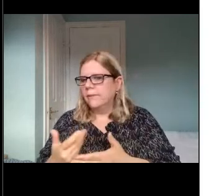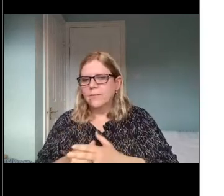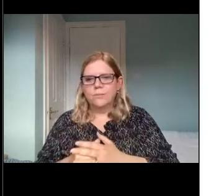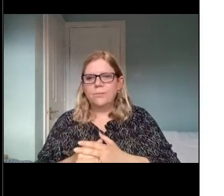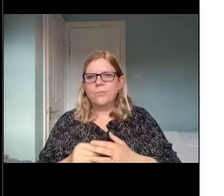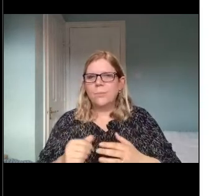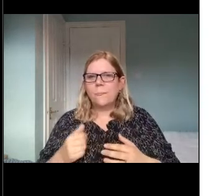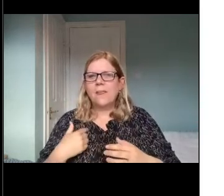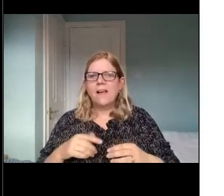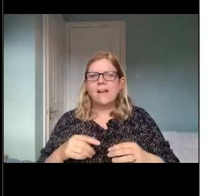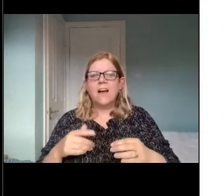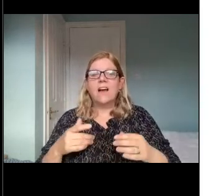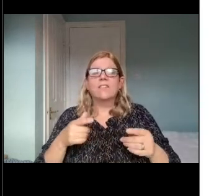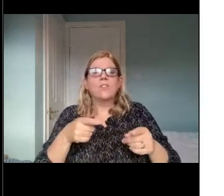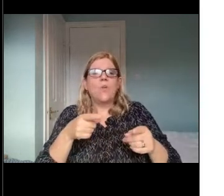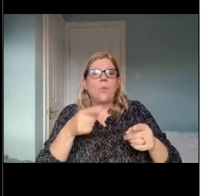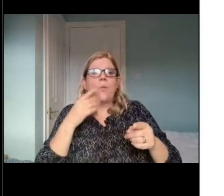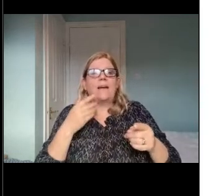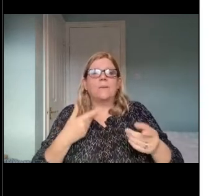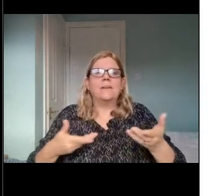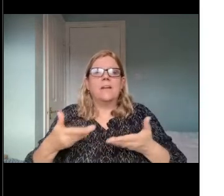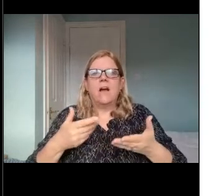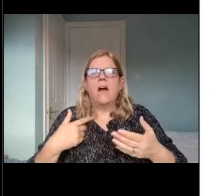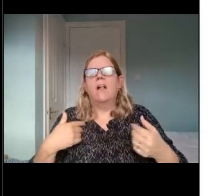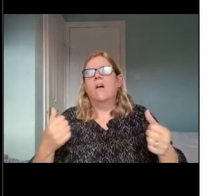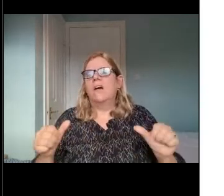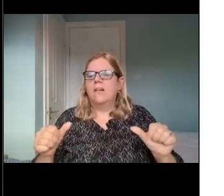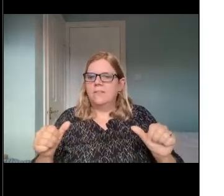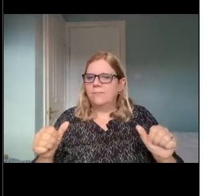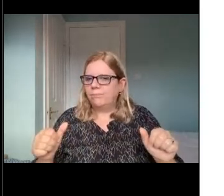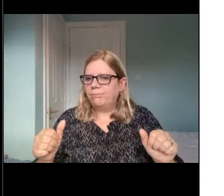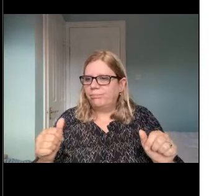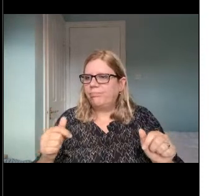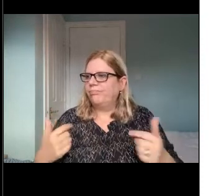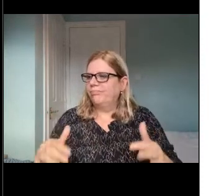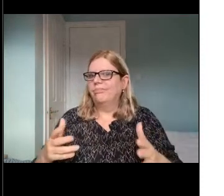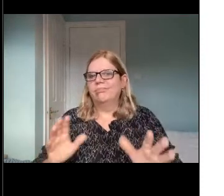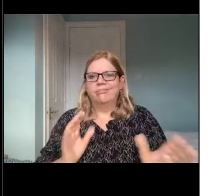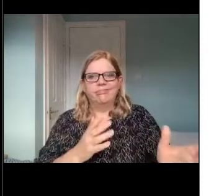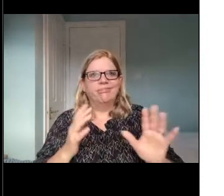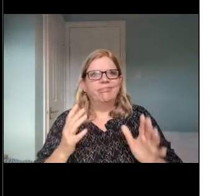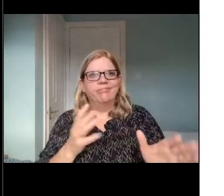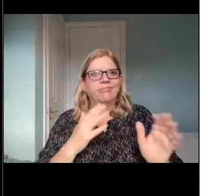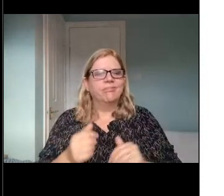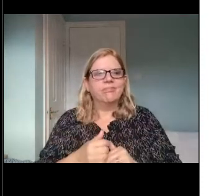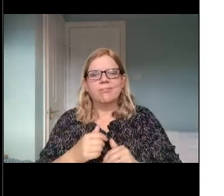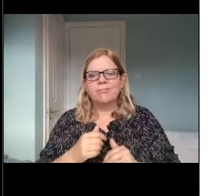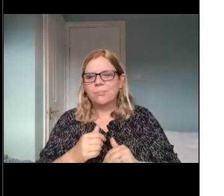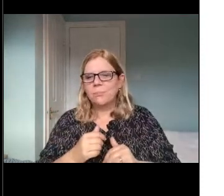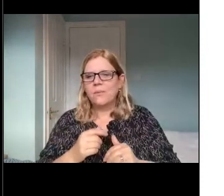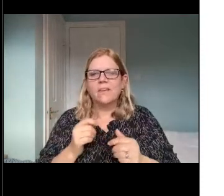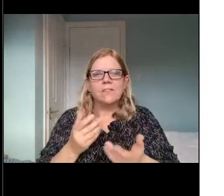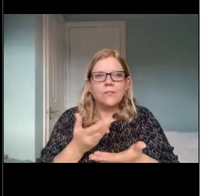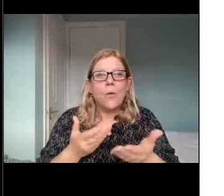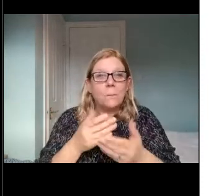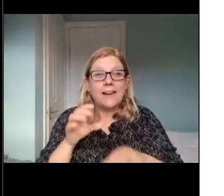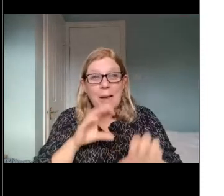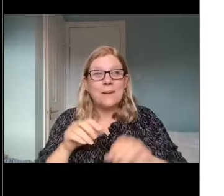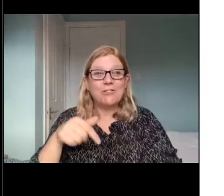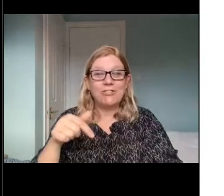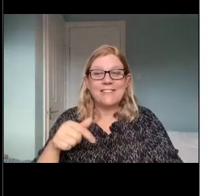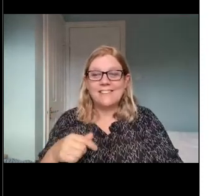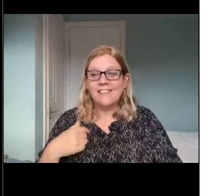notes, finding out information after the meetings and things like that did not make me belong. So this sense of belonging